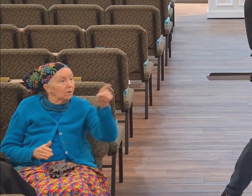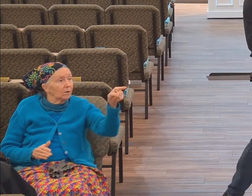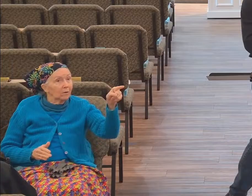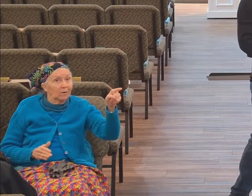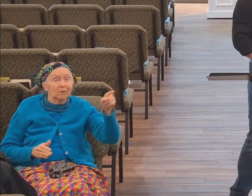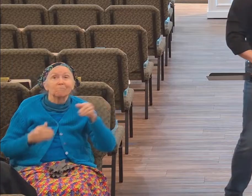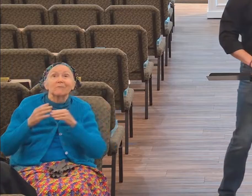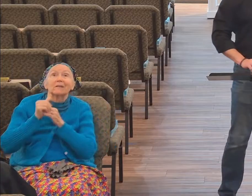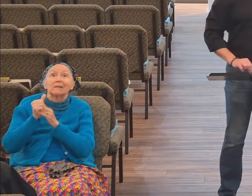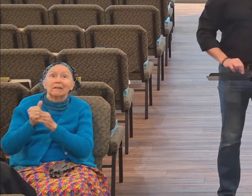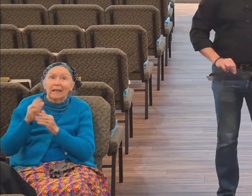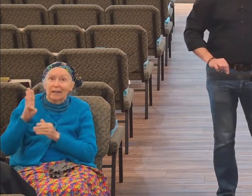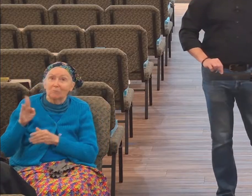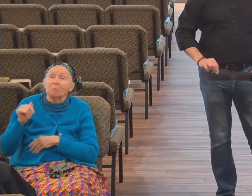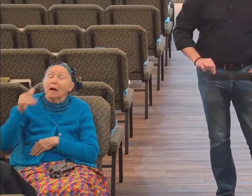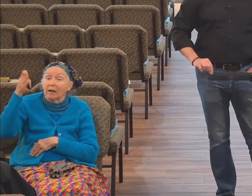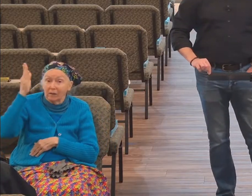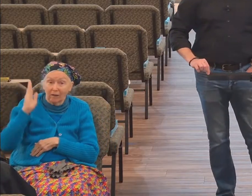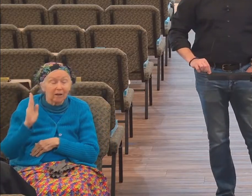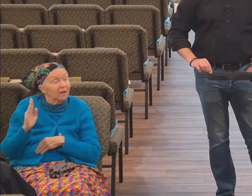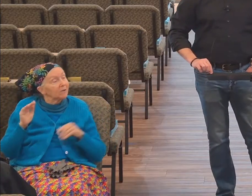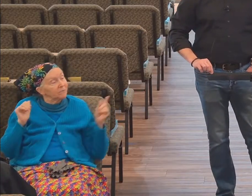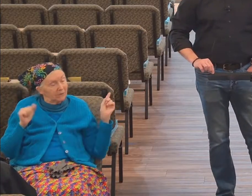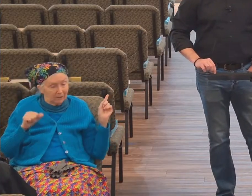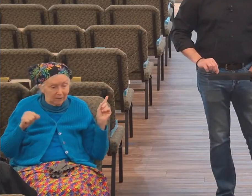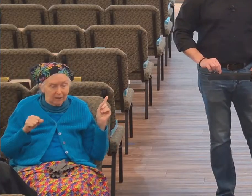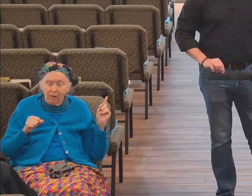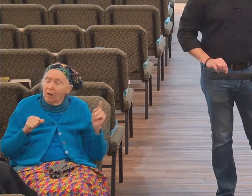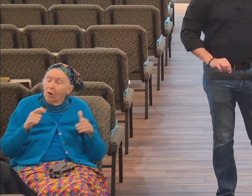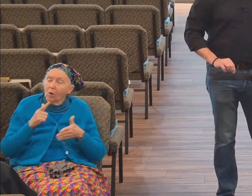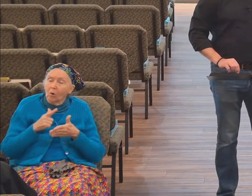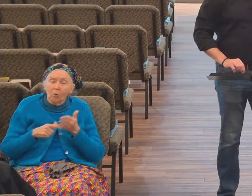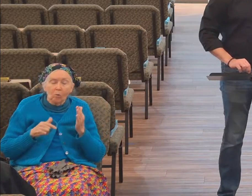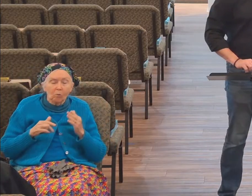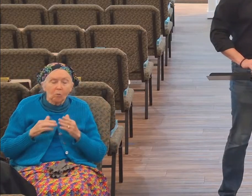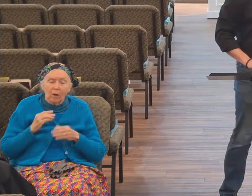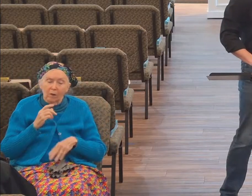Yeah, one who's directed by God. What's his approach?